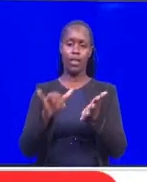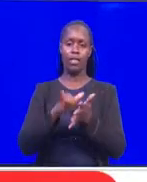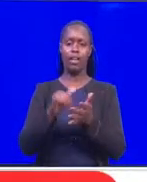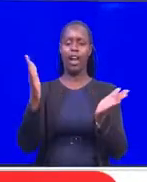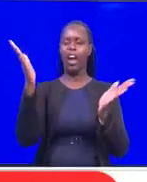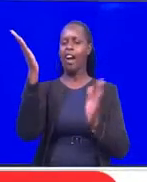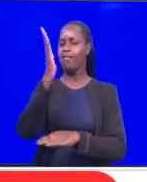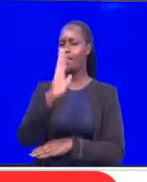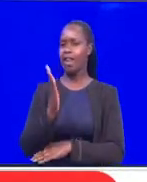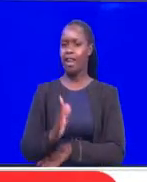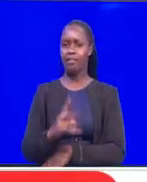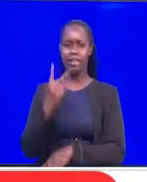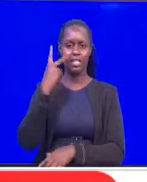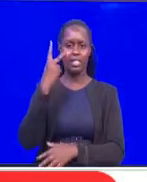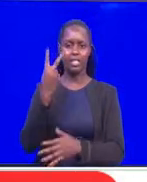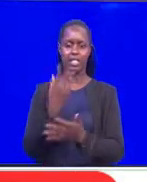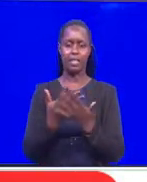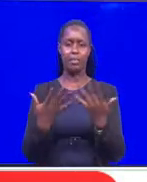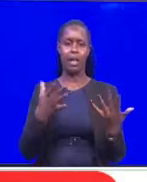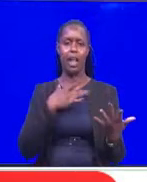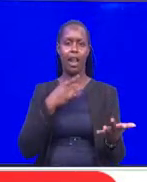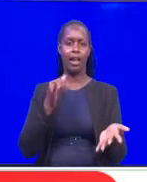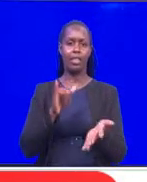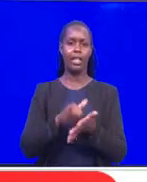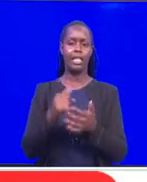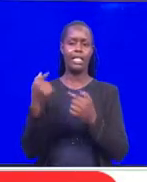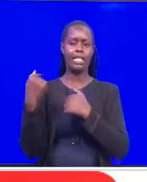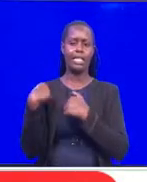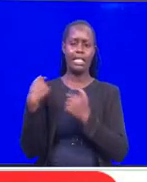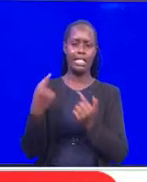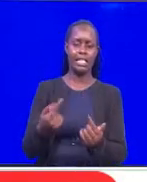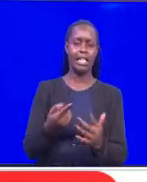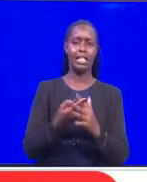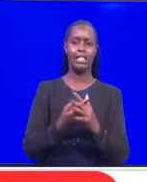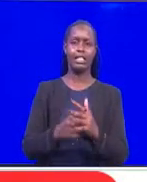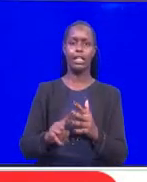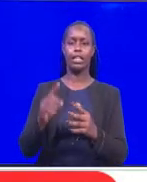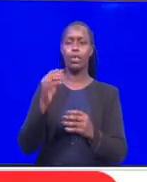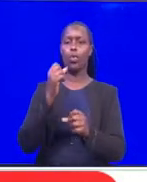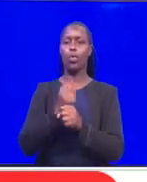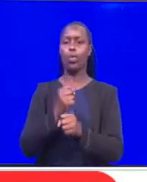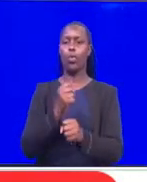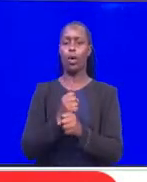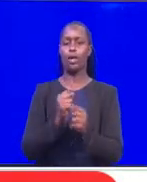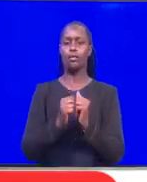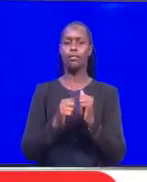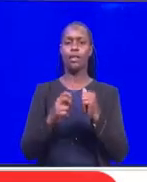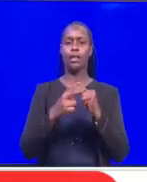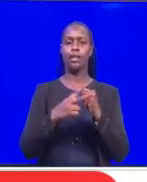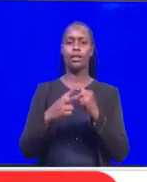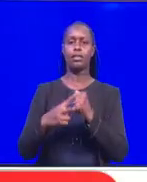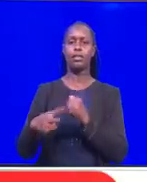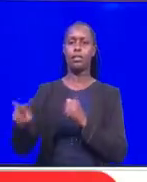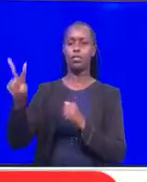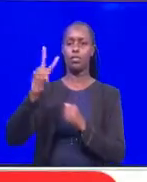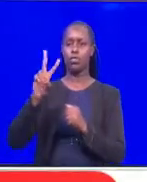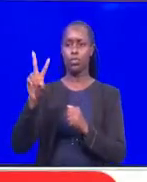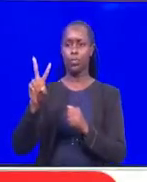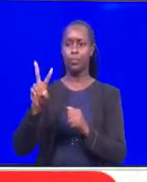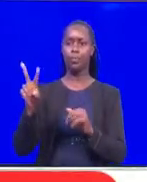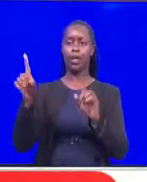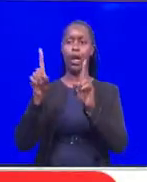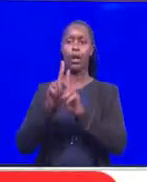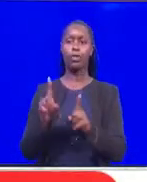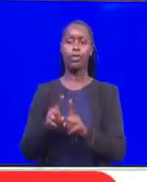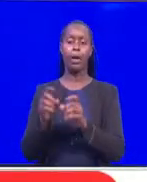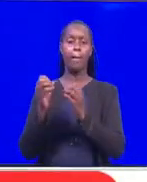they have never encountered anything like that since they settled in the Mwea irrigation scheme in 1972. Nonetheless, many are